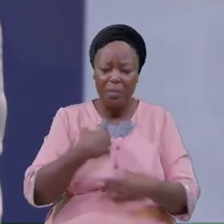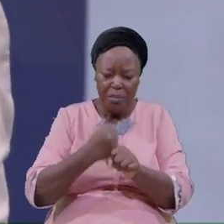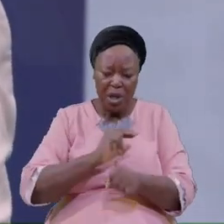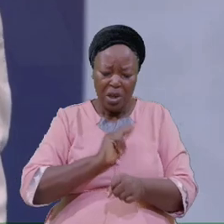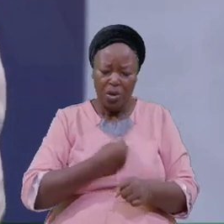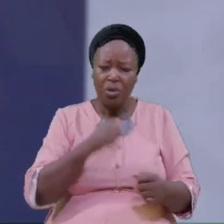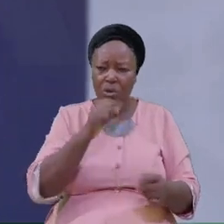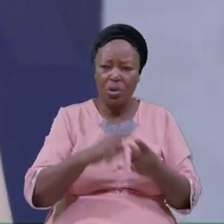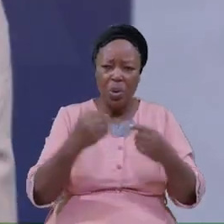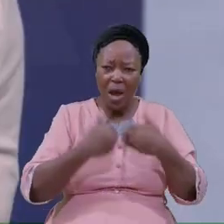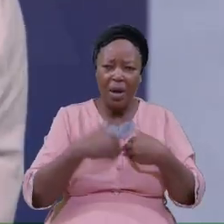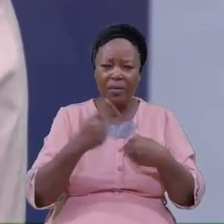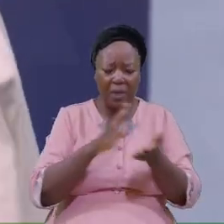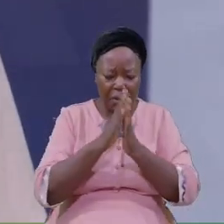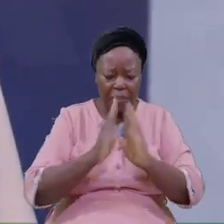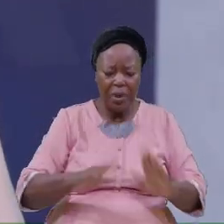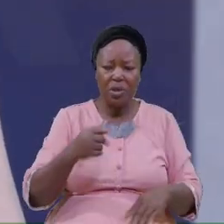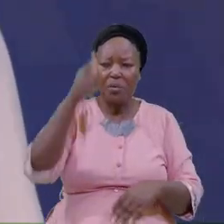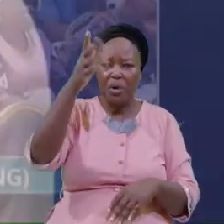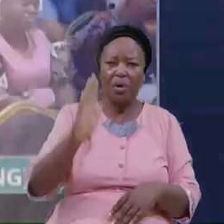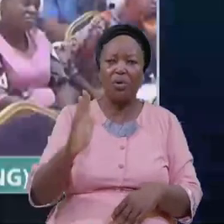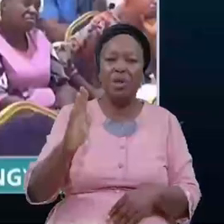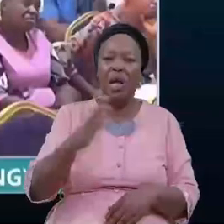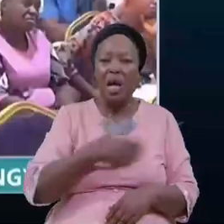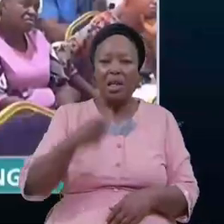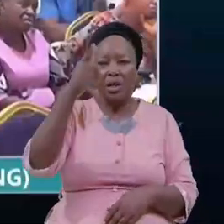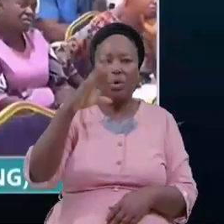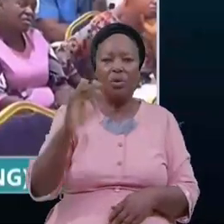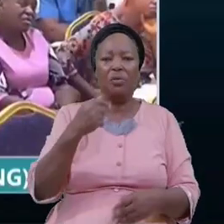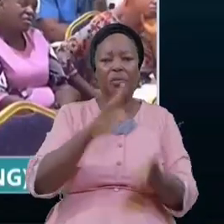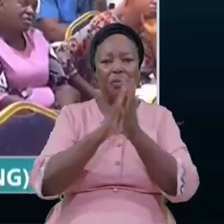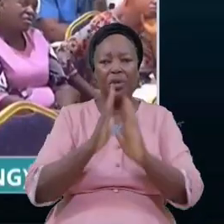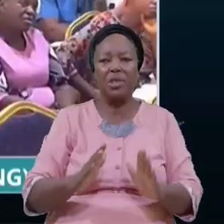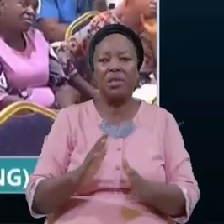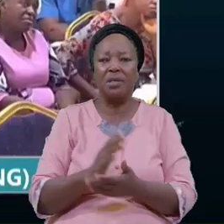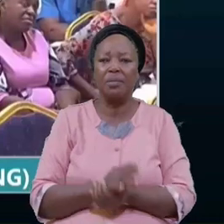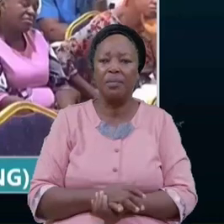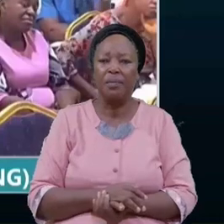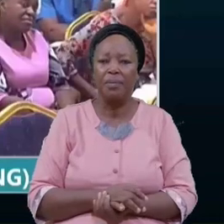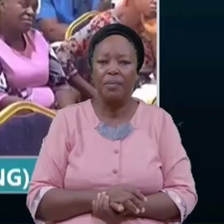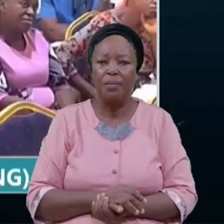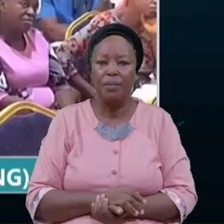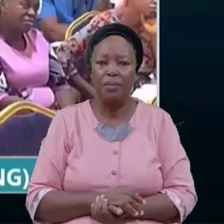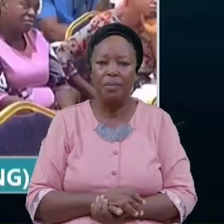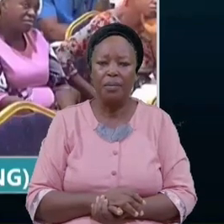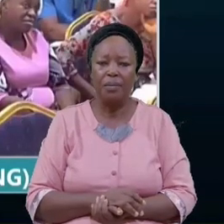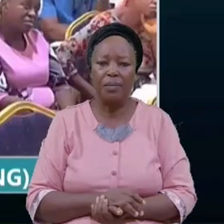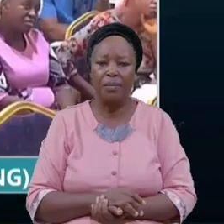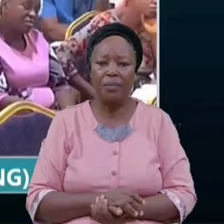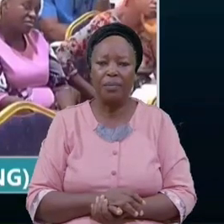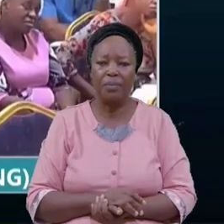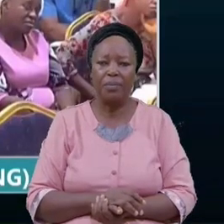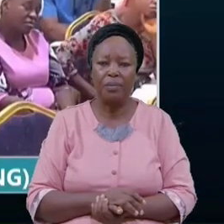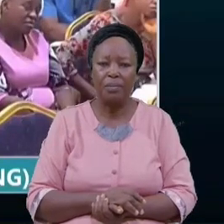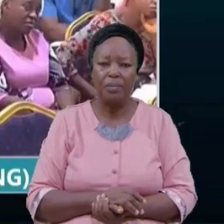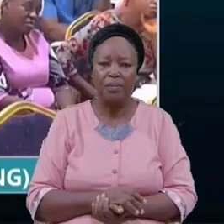the peace of God and the God of peace. Et généralement, on peut pas penser à plusieurs choses à la fois. C'est ce qui nous présente, c'est à ça nous pensons. Et